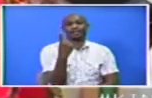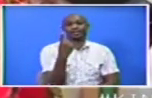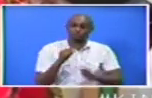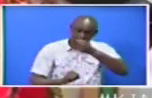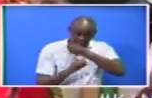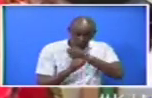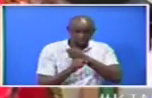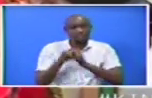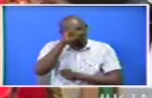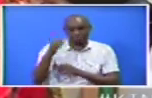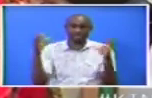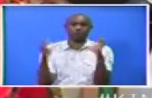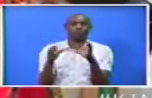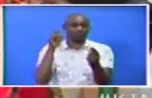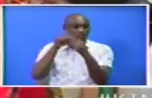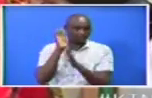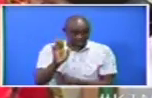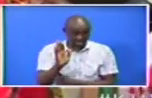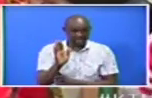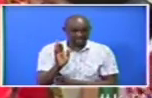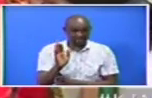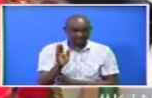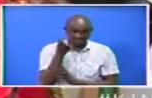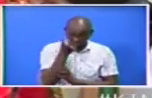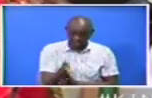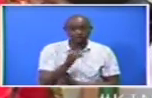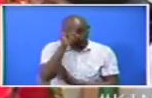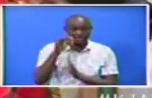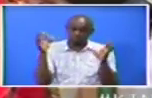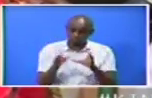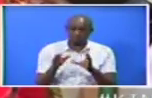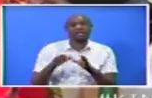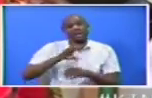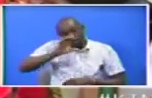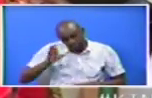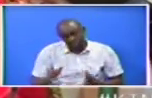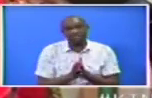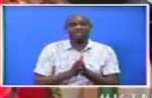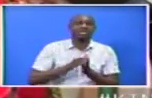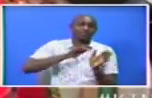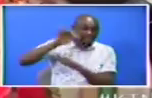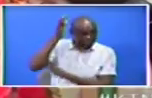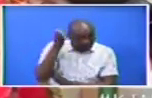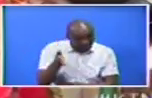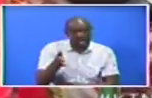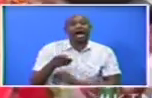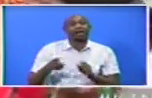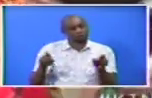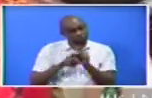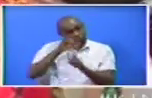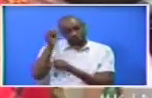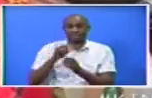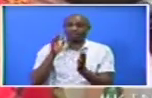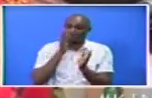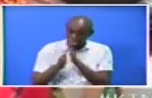support the Jubilee agenda in Parliament, the Jubilee agenda within the counties, and Jubilee agenda within